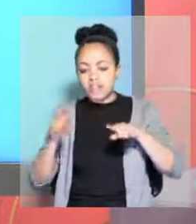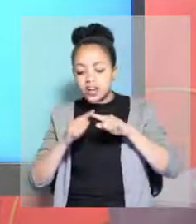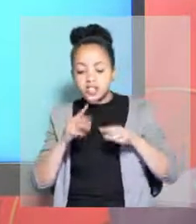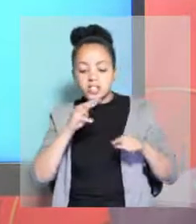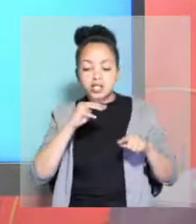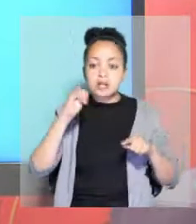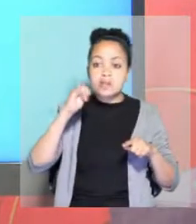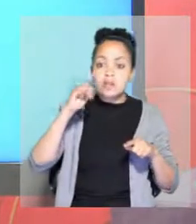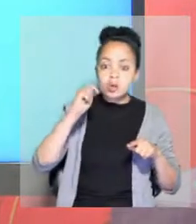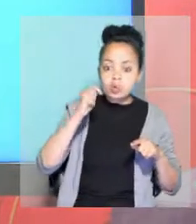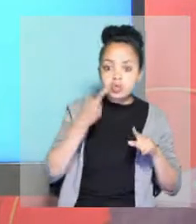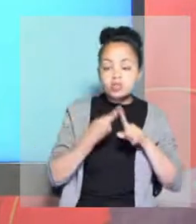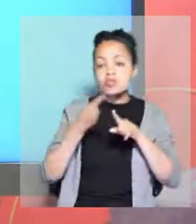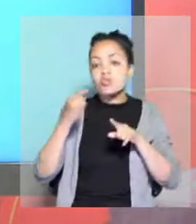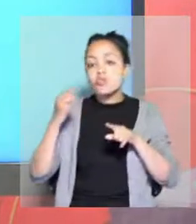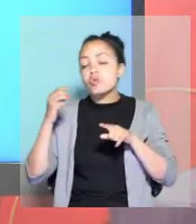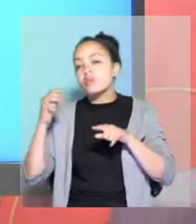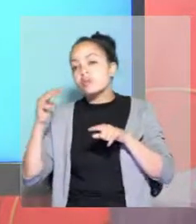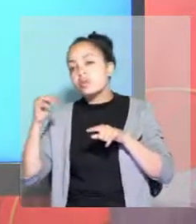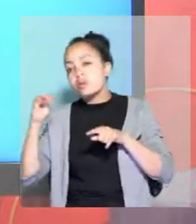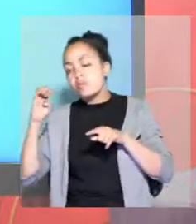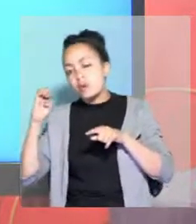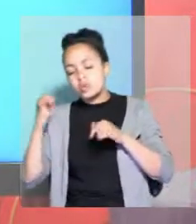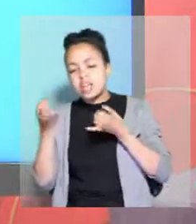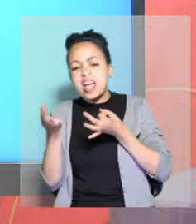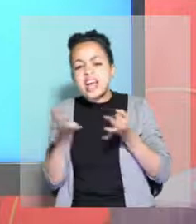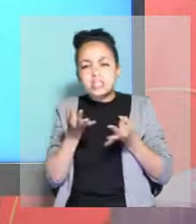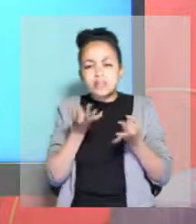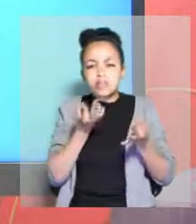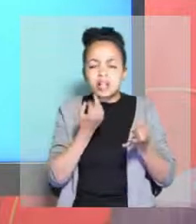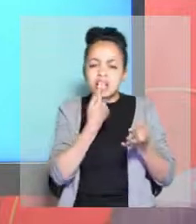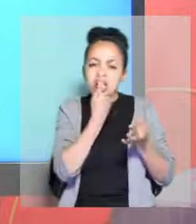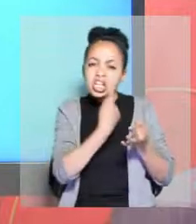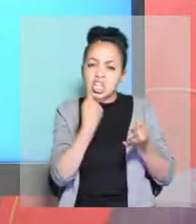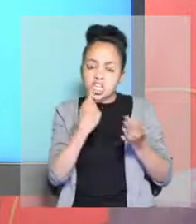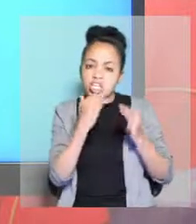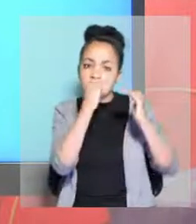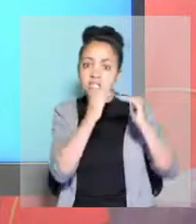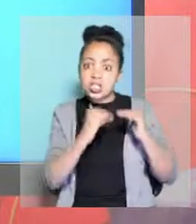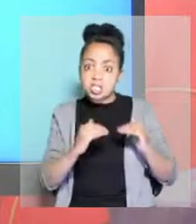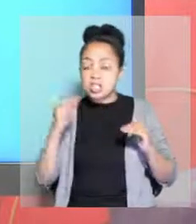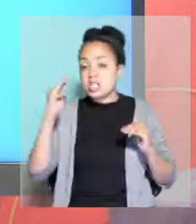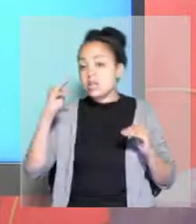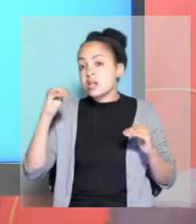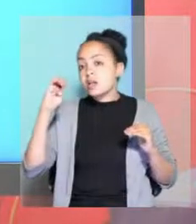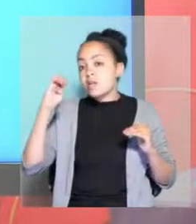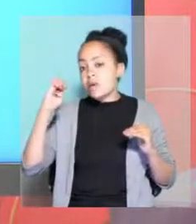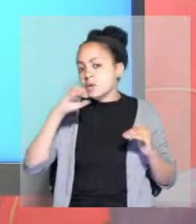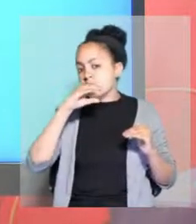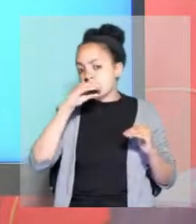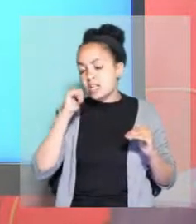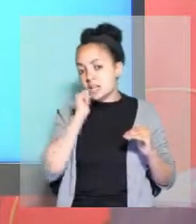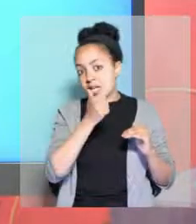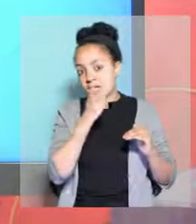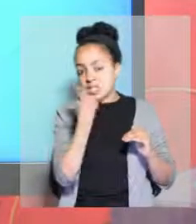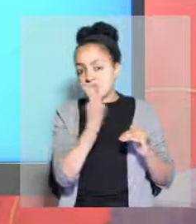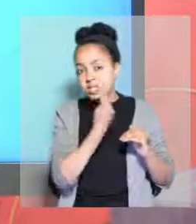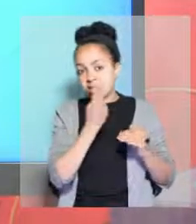from meiosis cell division. Explain each stage of meiosis and its